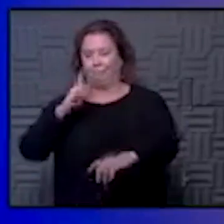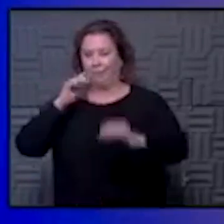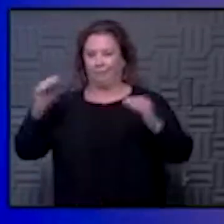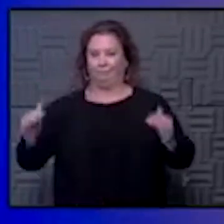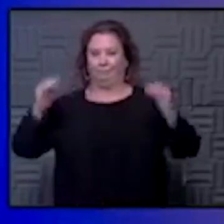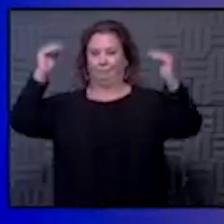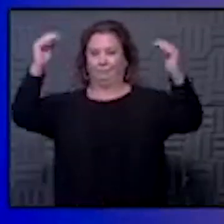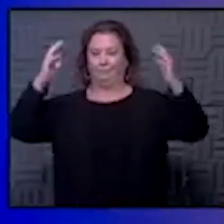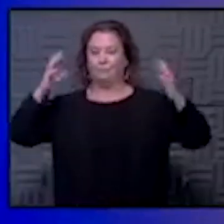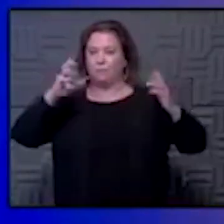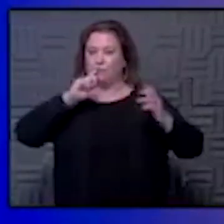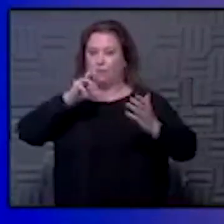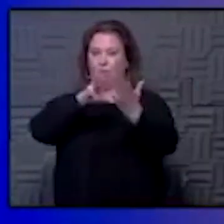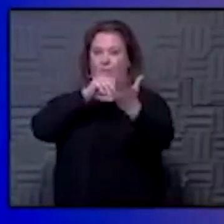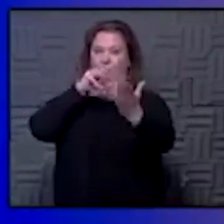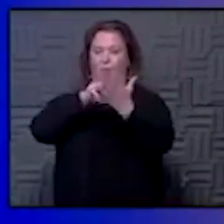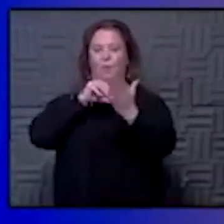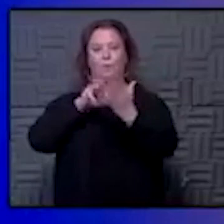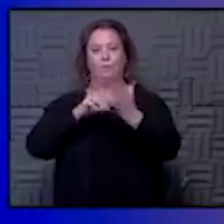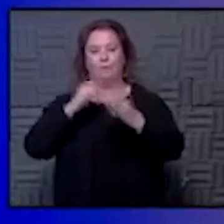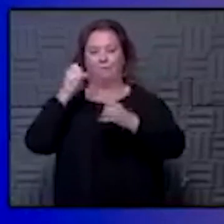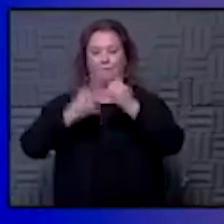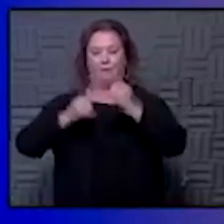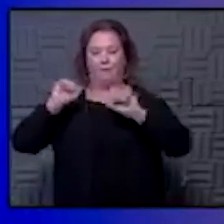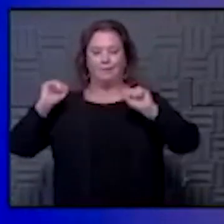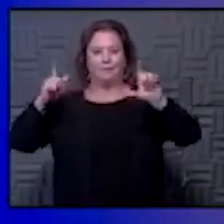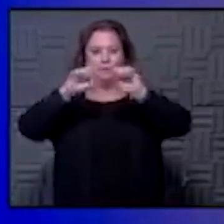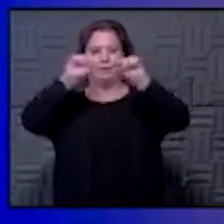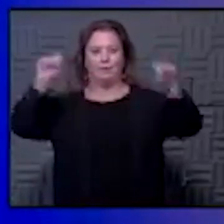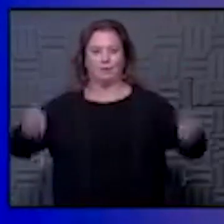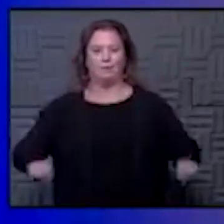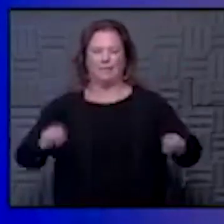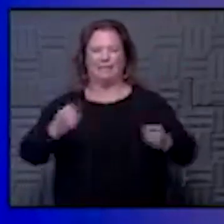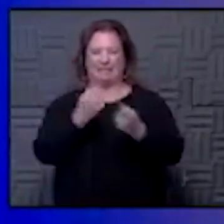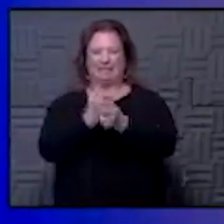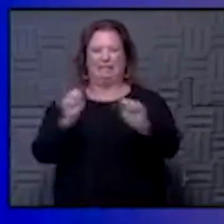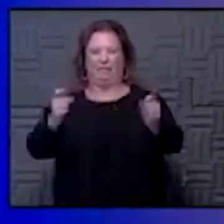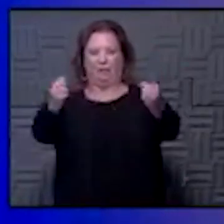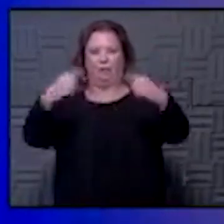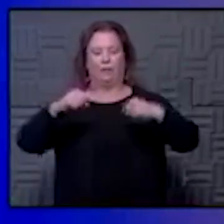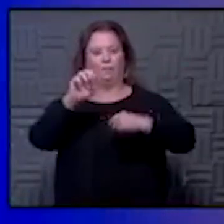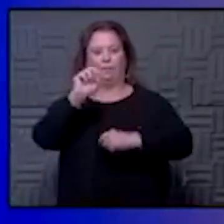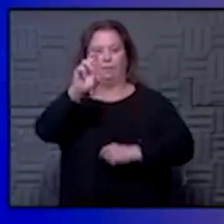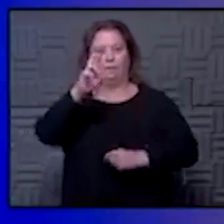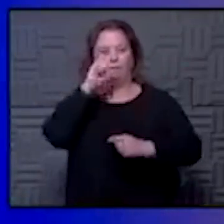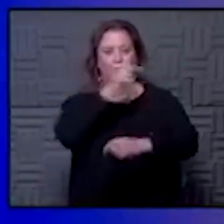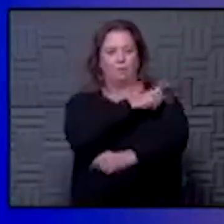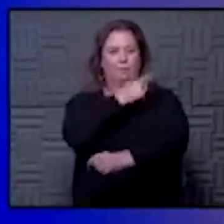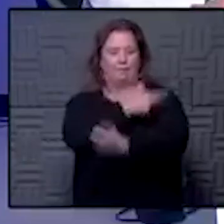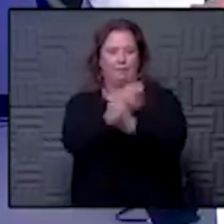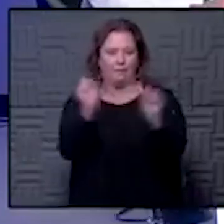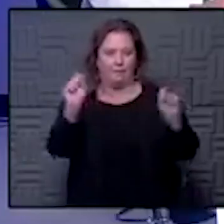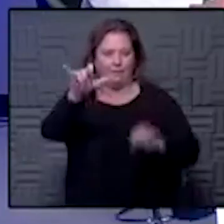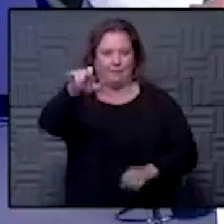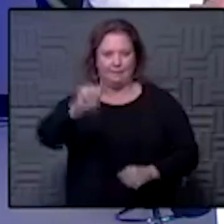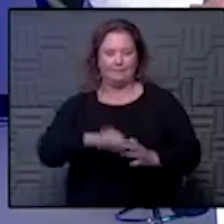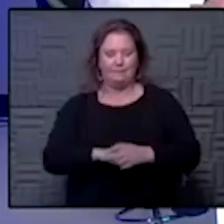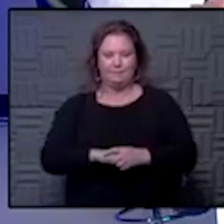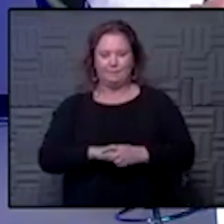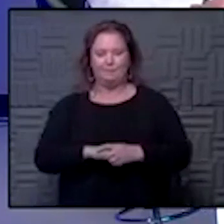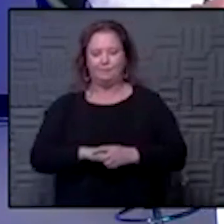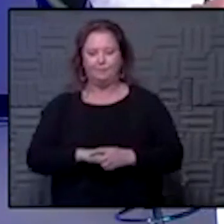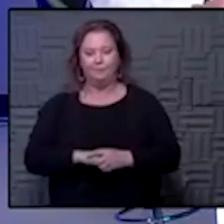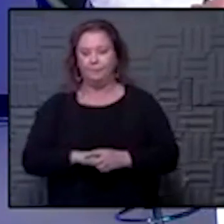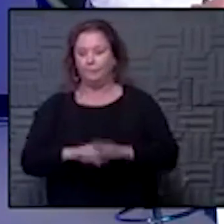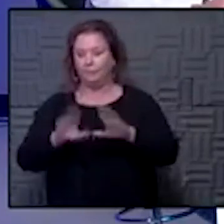learned from, and really finalized all of our systems for that, for your safety, for patient safety.